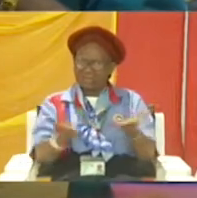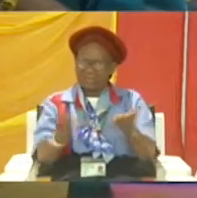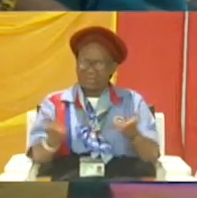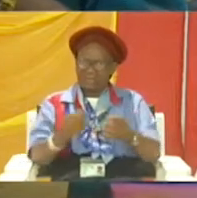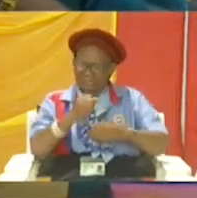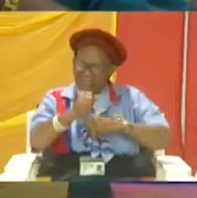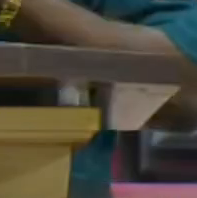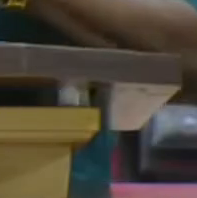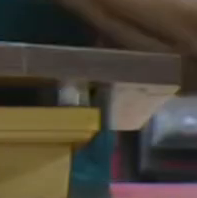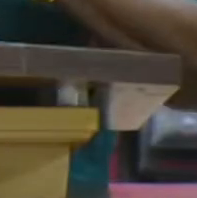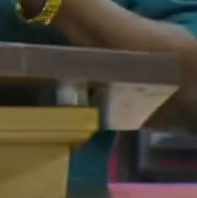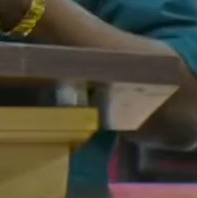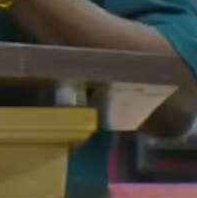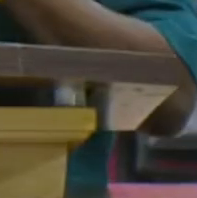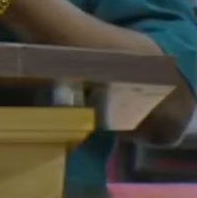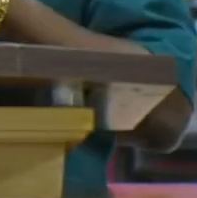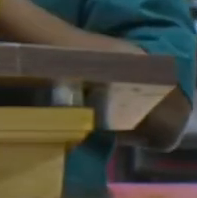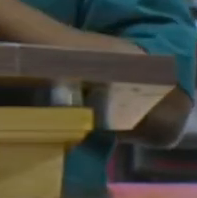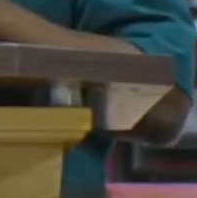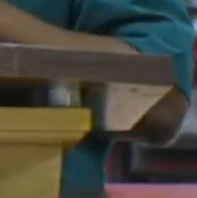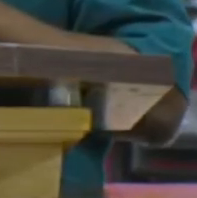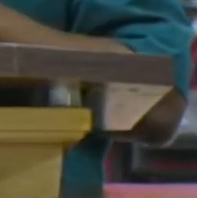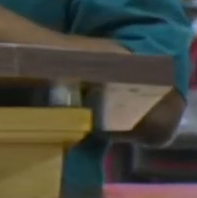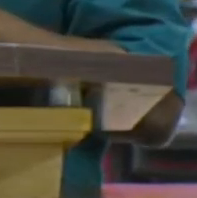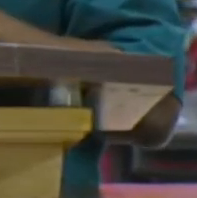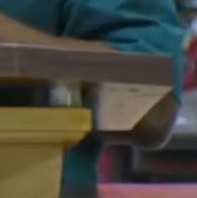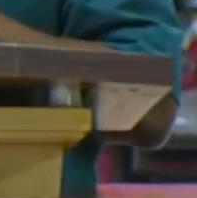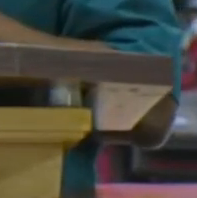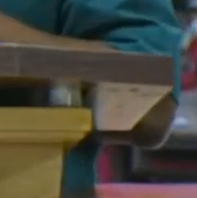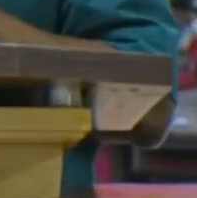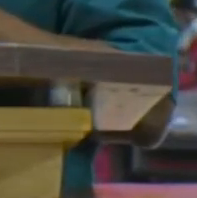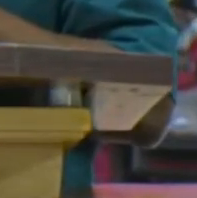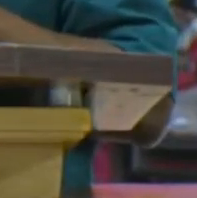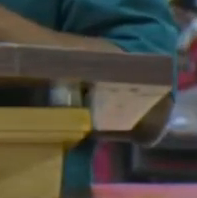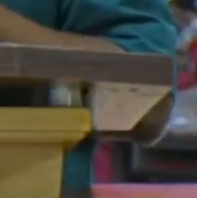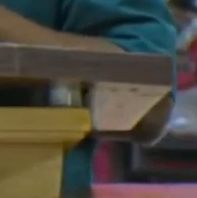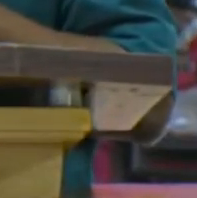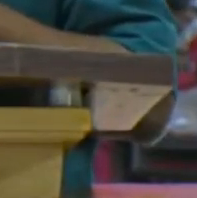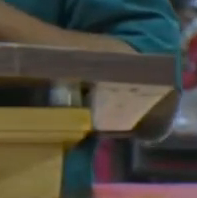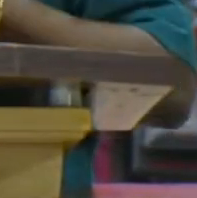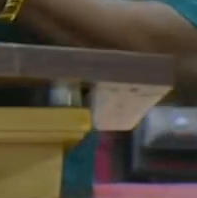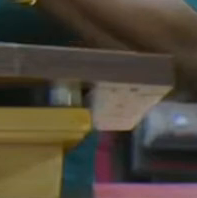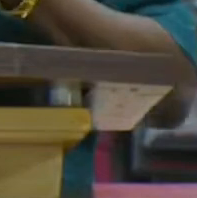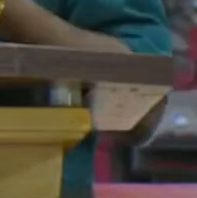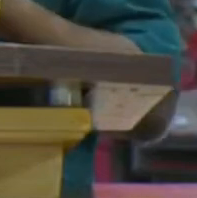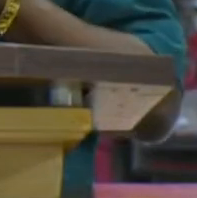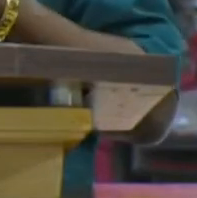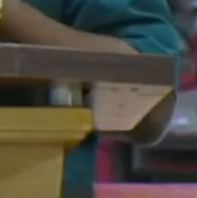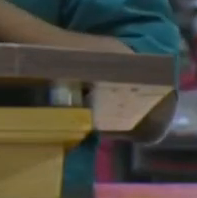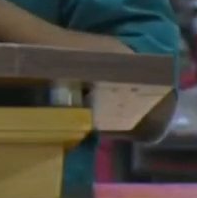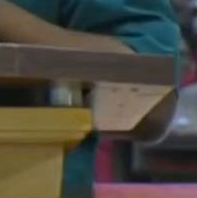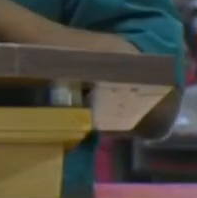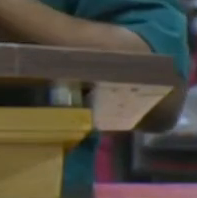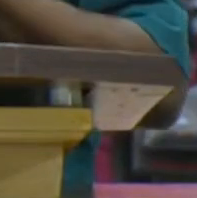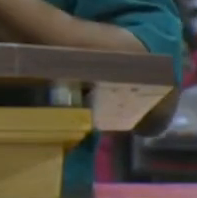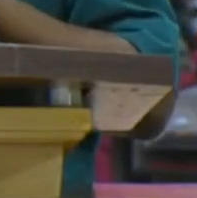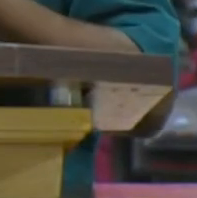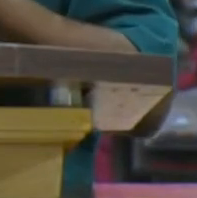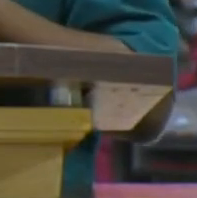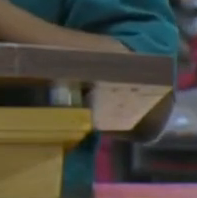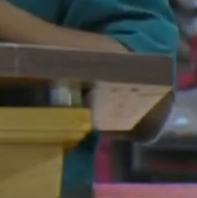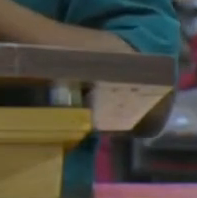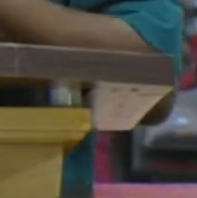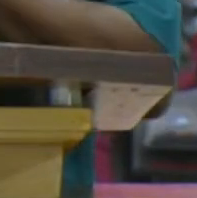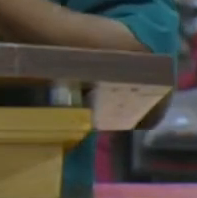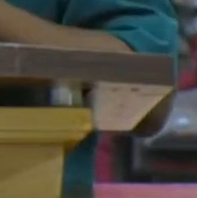Suffering. I want to go back home to my father. Even if I'm not a son, at least